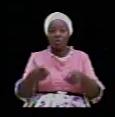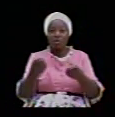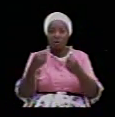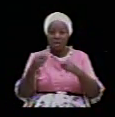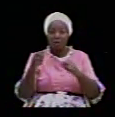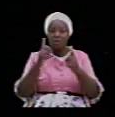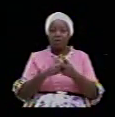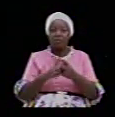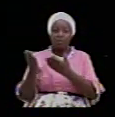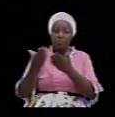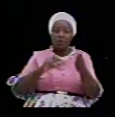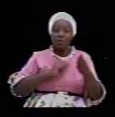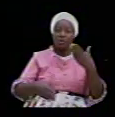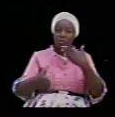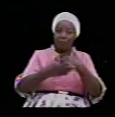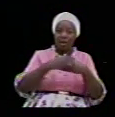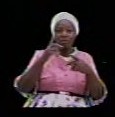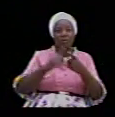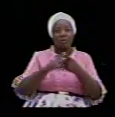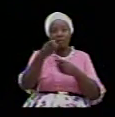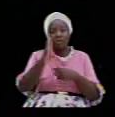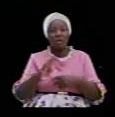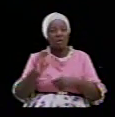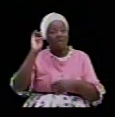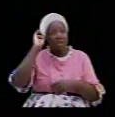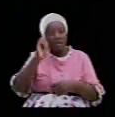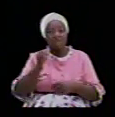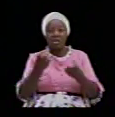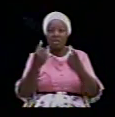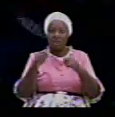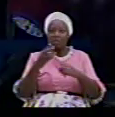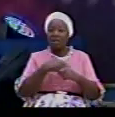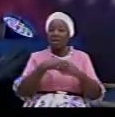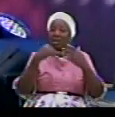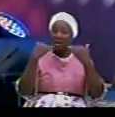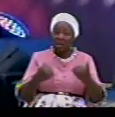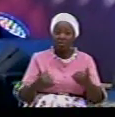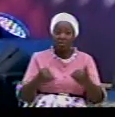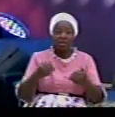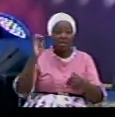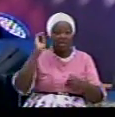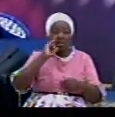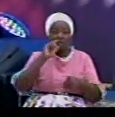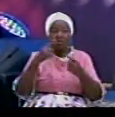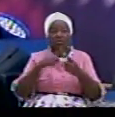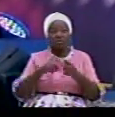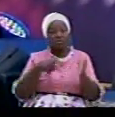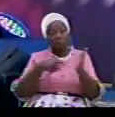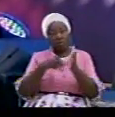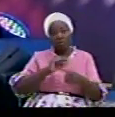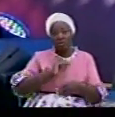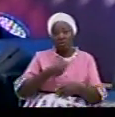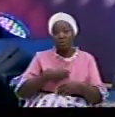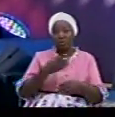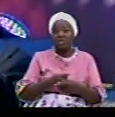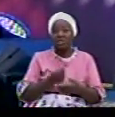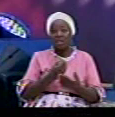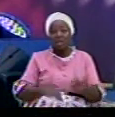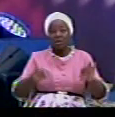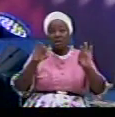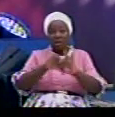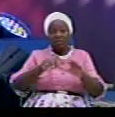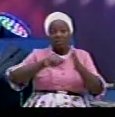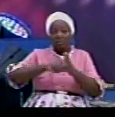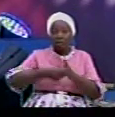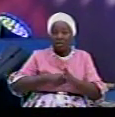us back to God. He came and now is going to show us the mandatory key